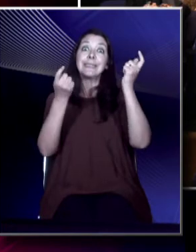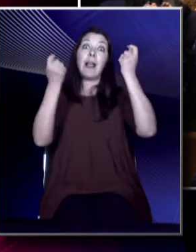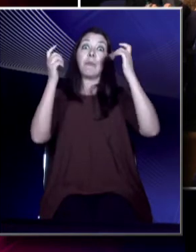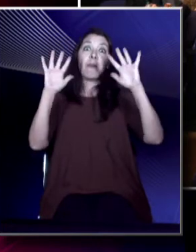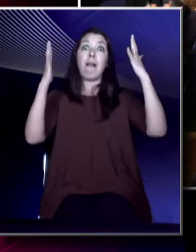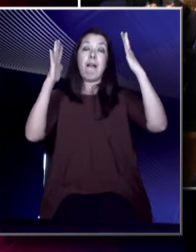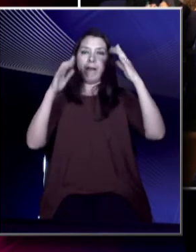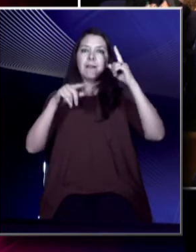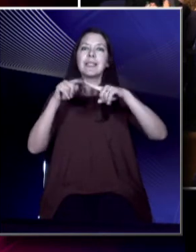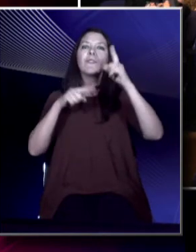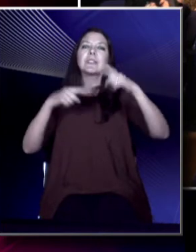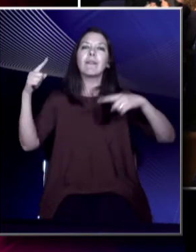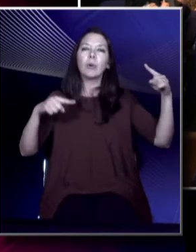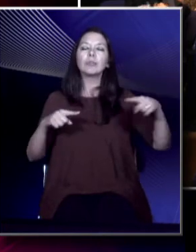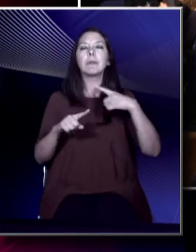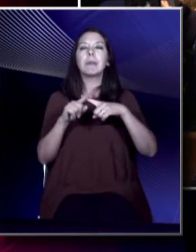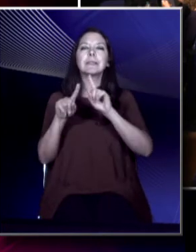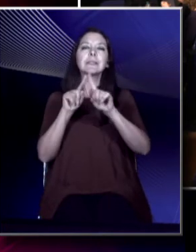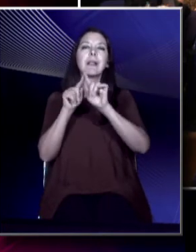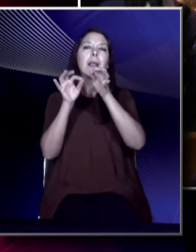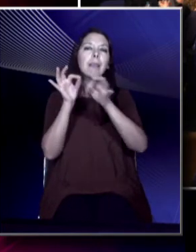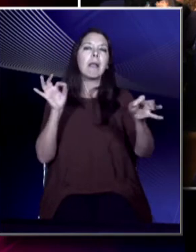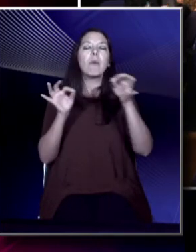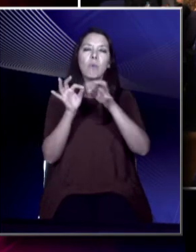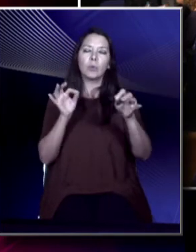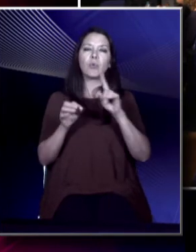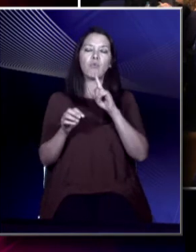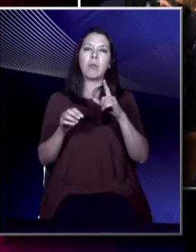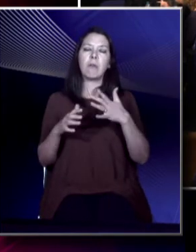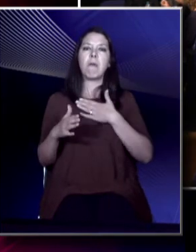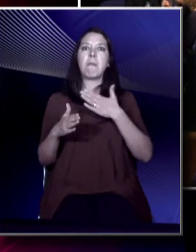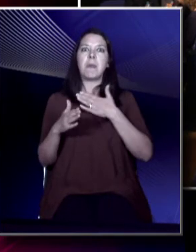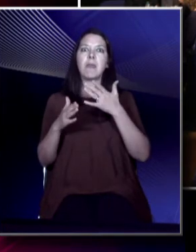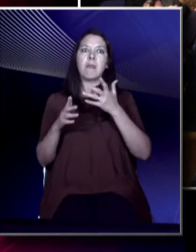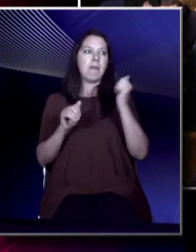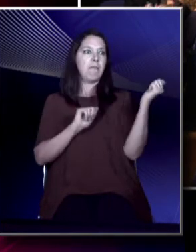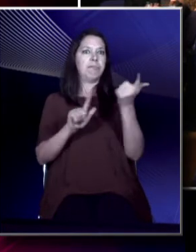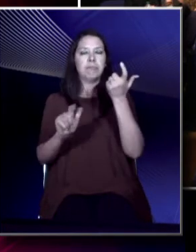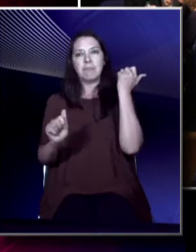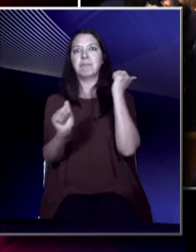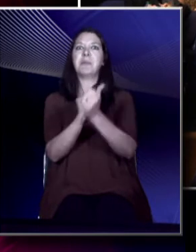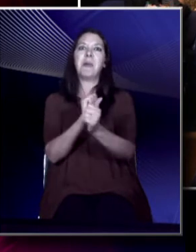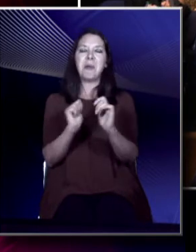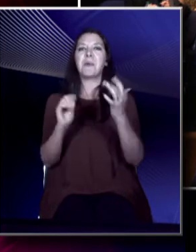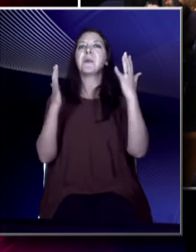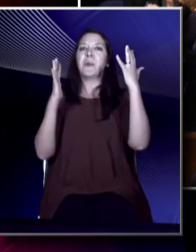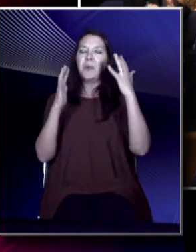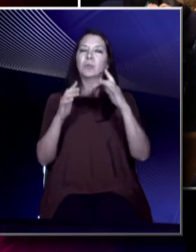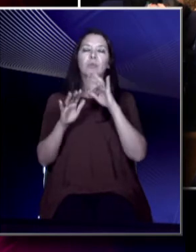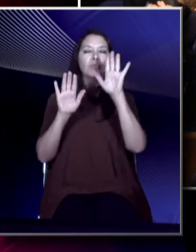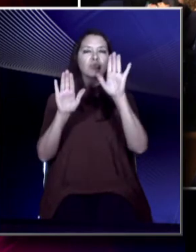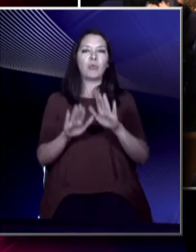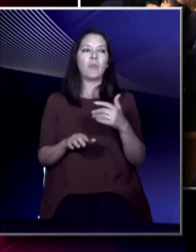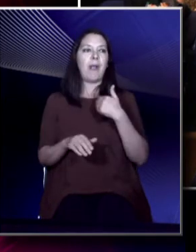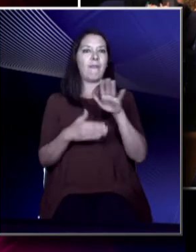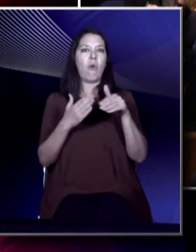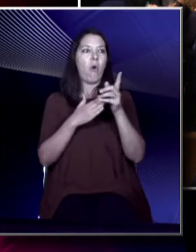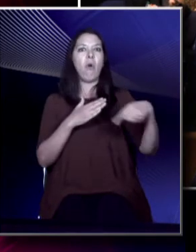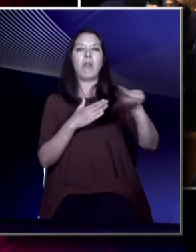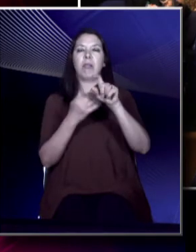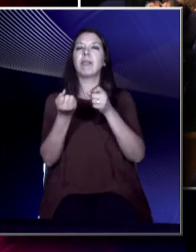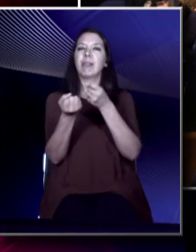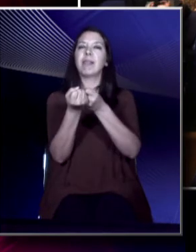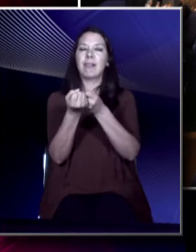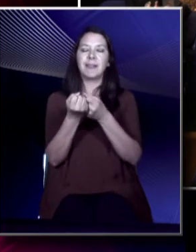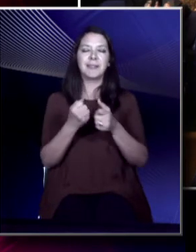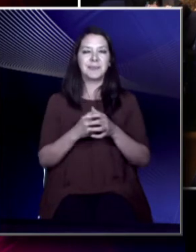state, and also supports multilingualism. So we were very happy to see that pass unanimously. That's just amazing to have such bipartisan support. And so the last thing,